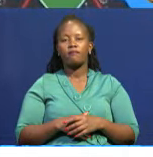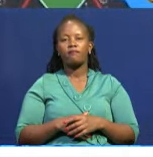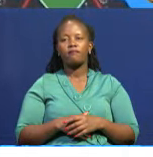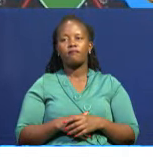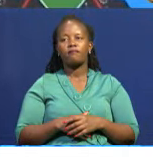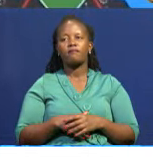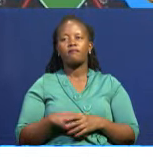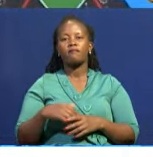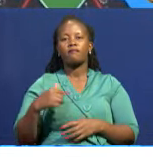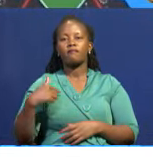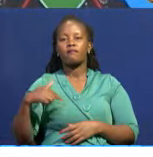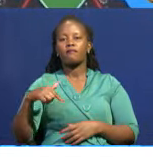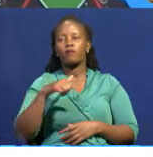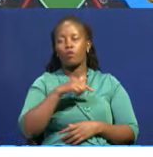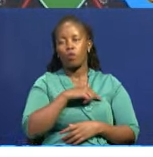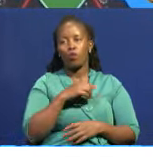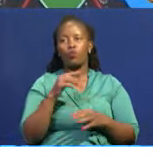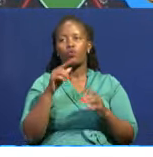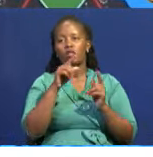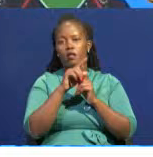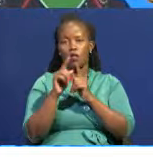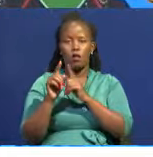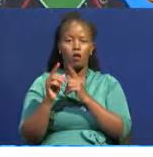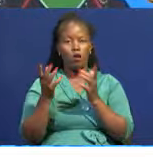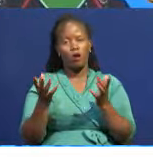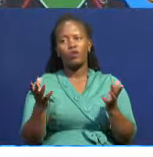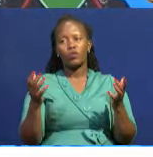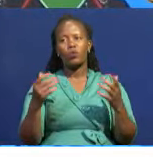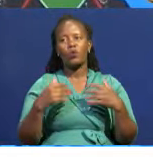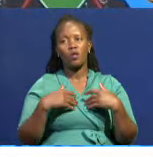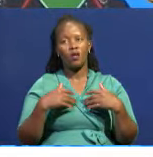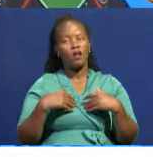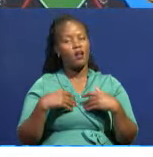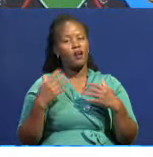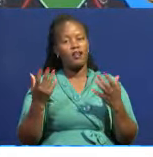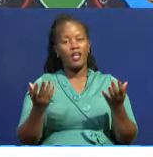We also are facing interesting